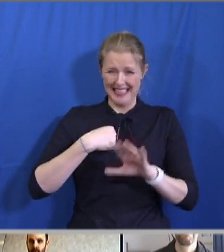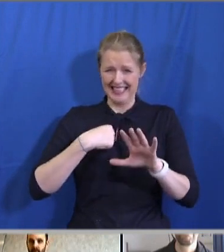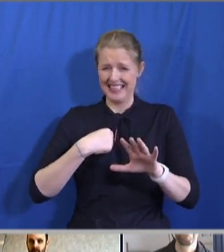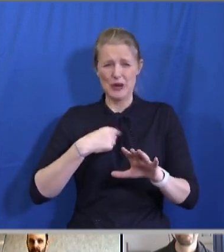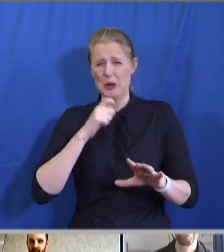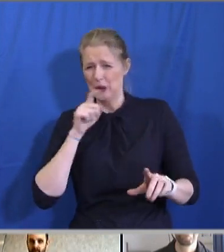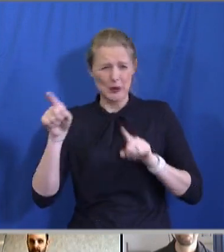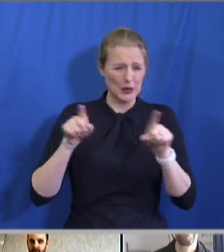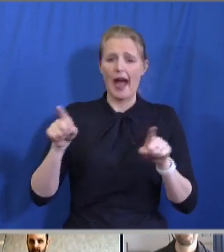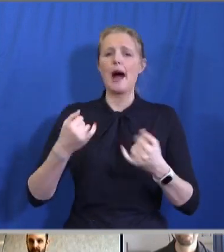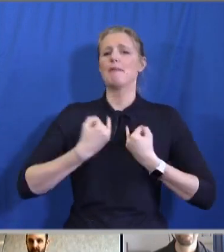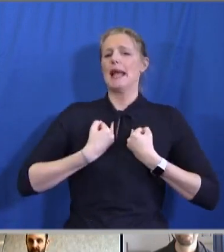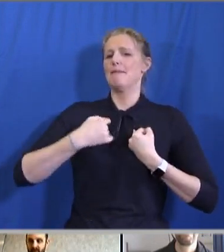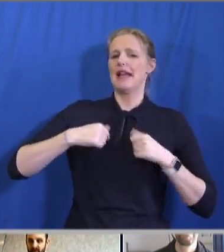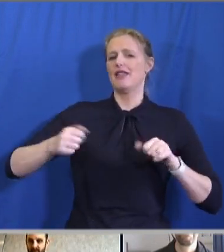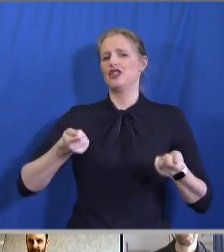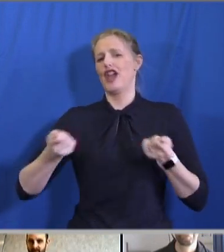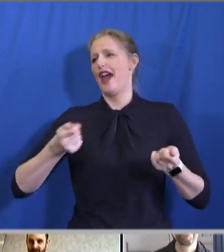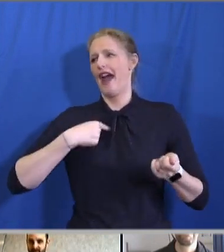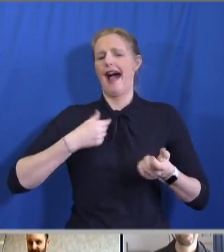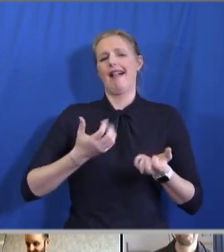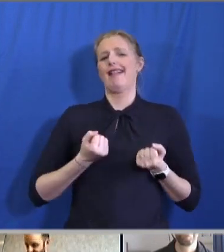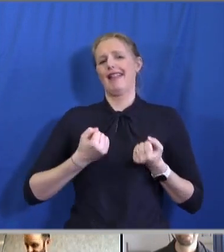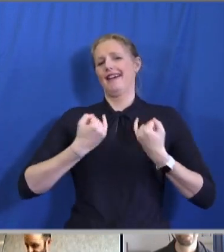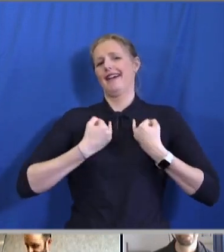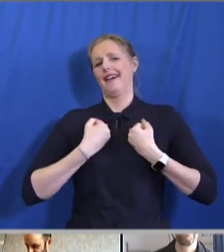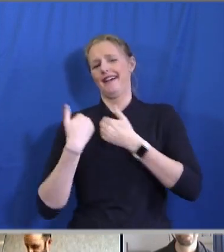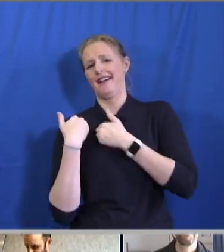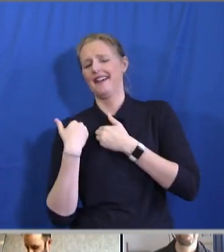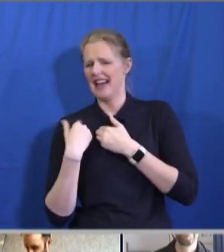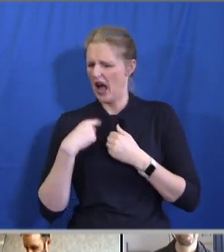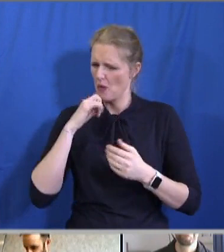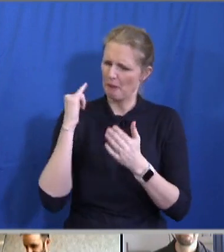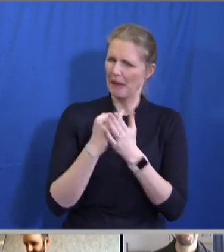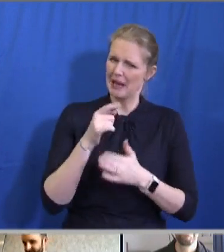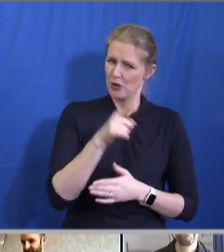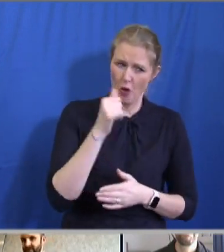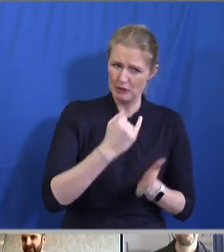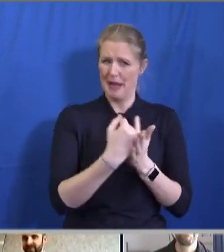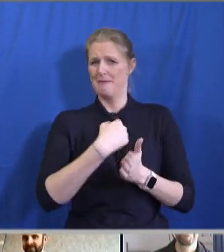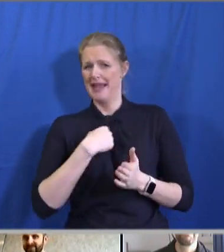the Chair. Blame the Chair, Minister. Don't worry, Chair, I will, because she usually blames me.